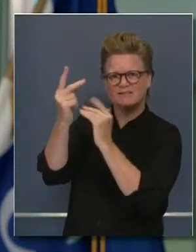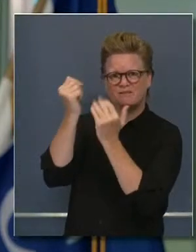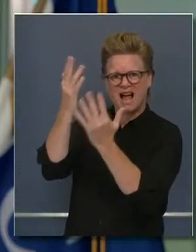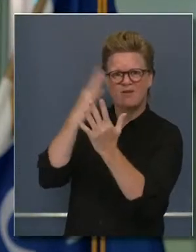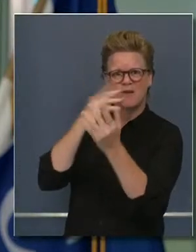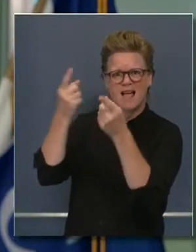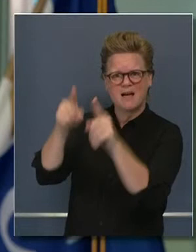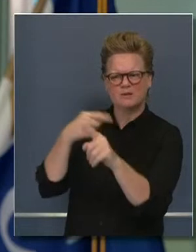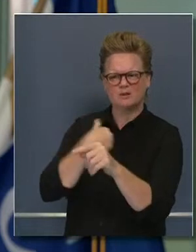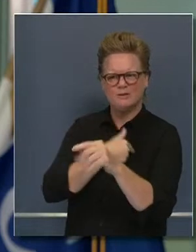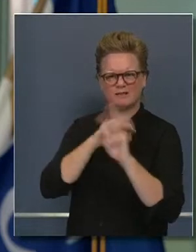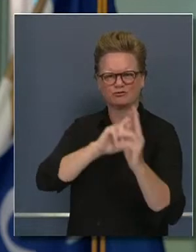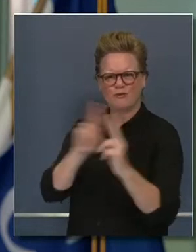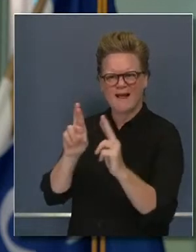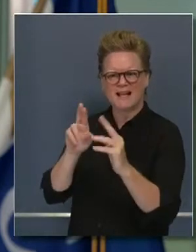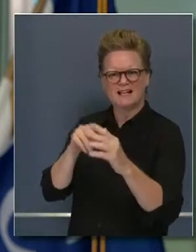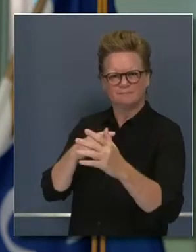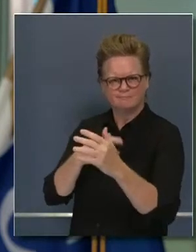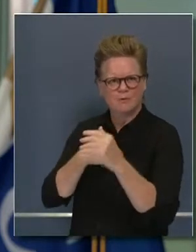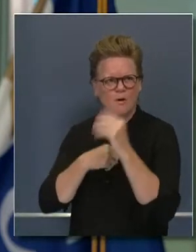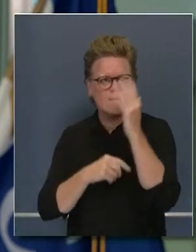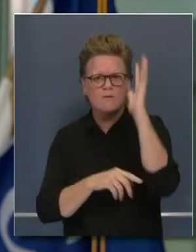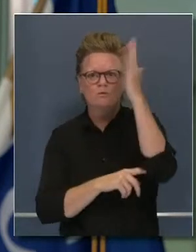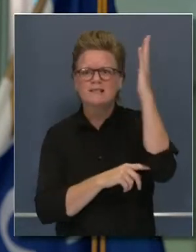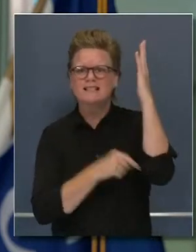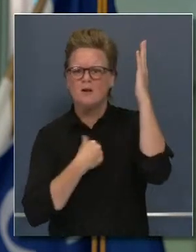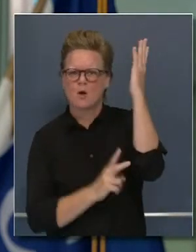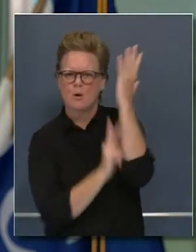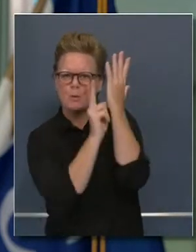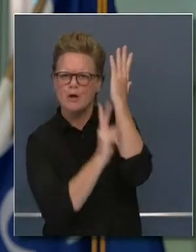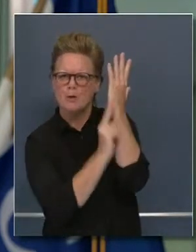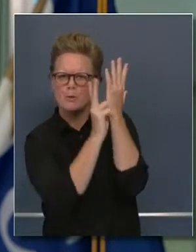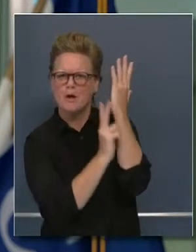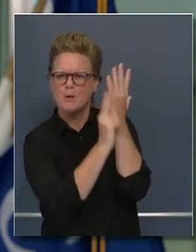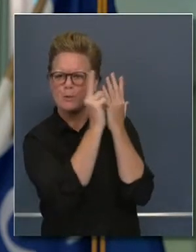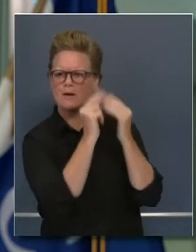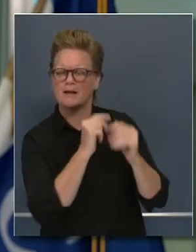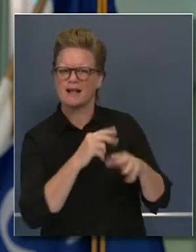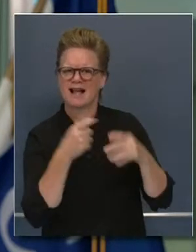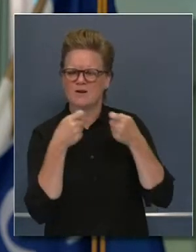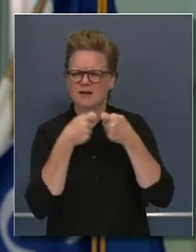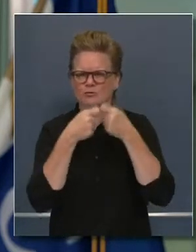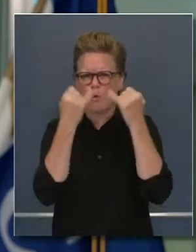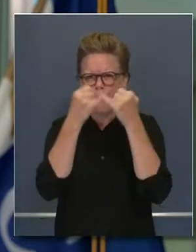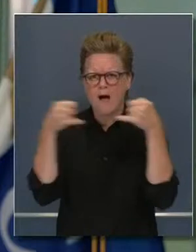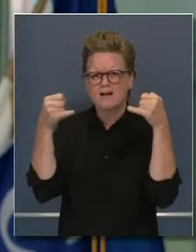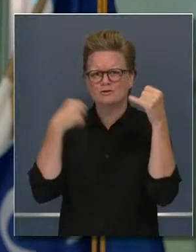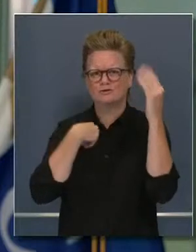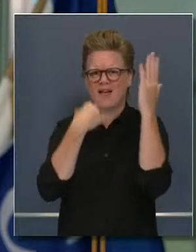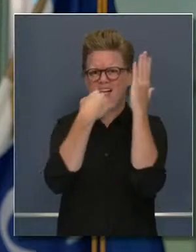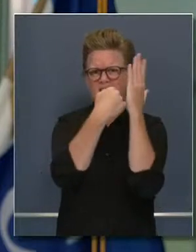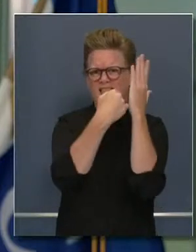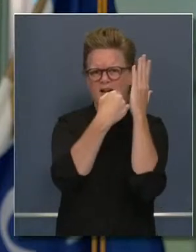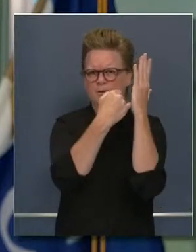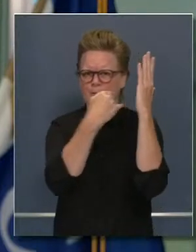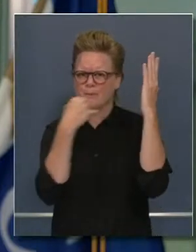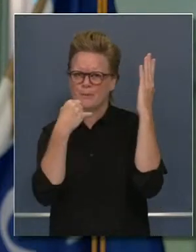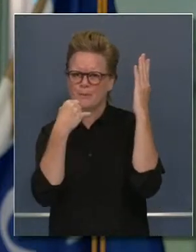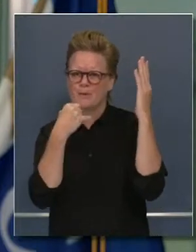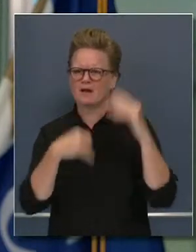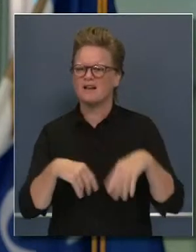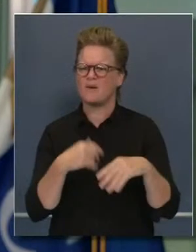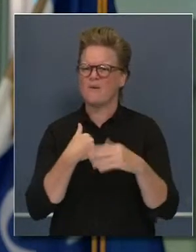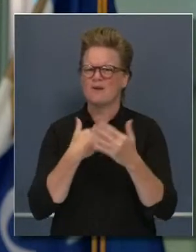forest management efforts that we advanced last year, and the new partnership, the new memorandum of understanding, a new